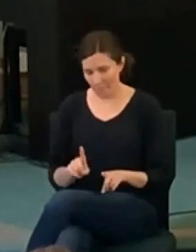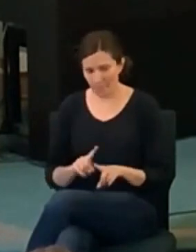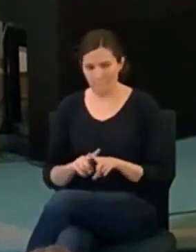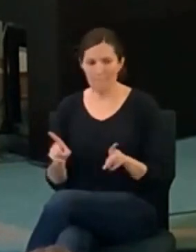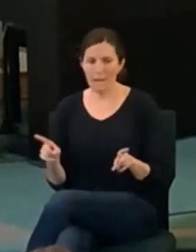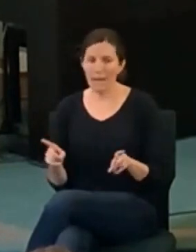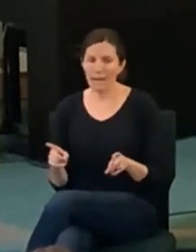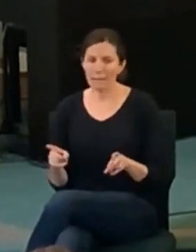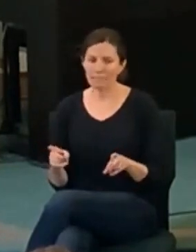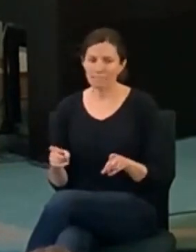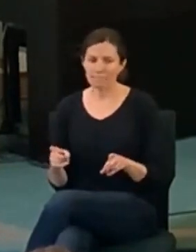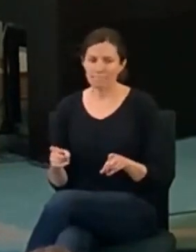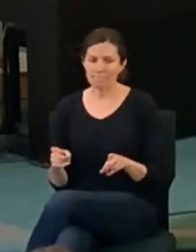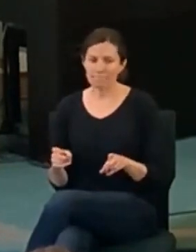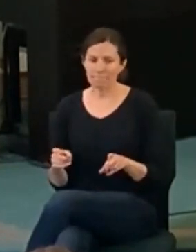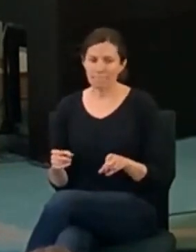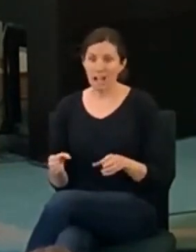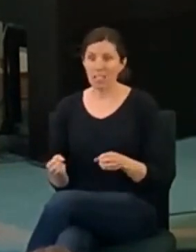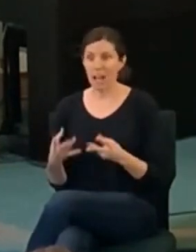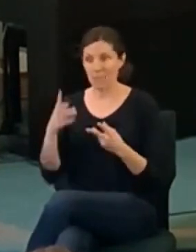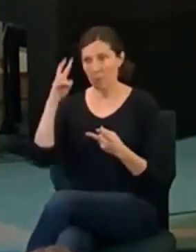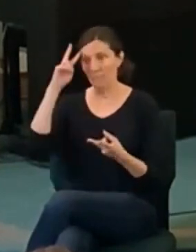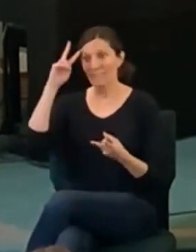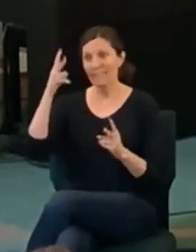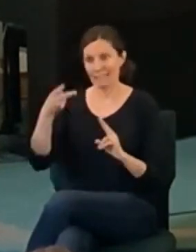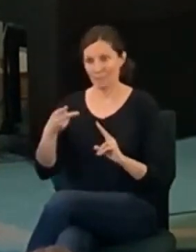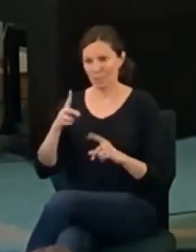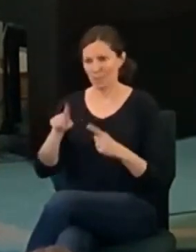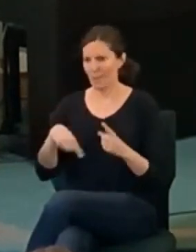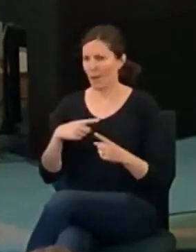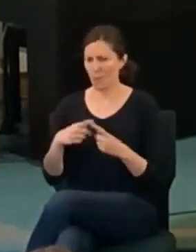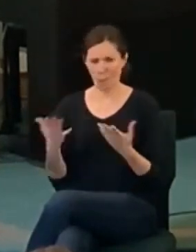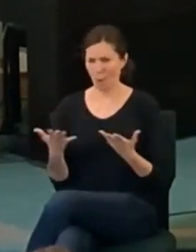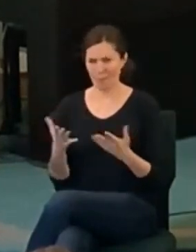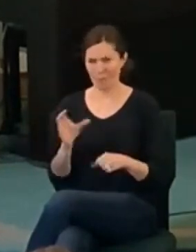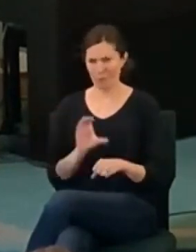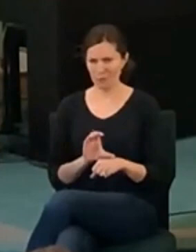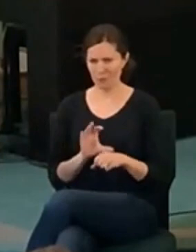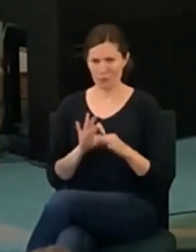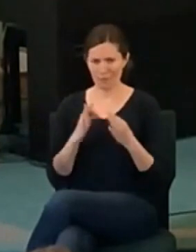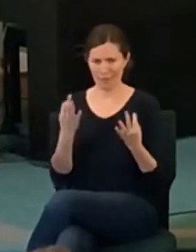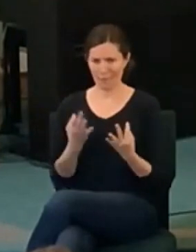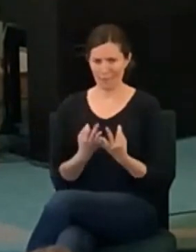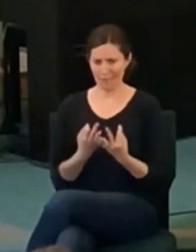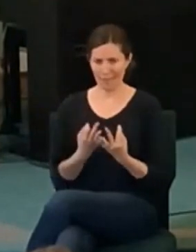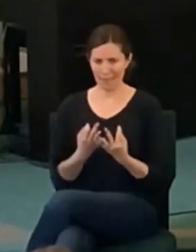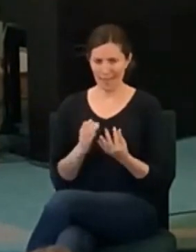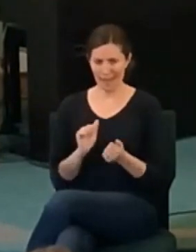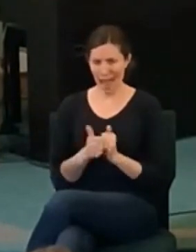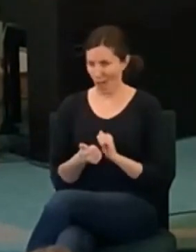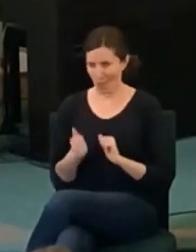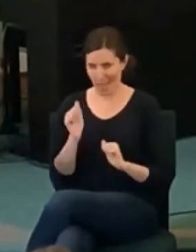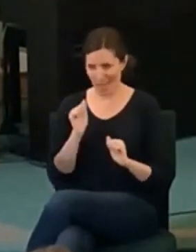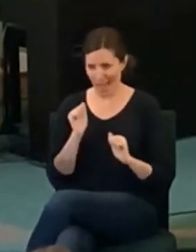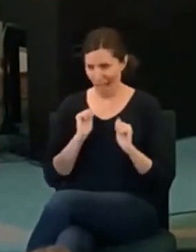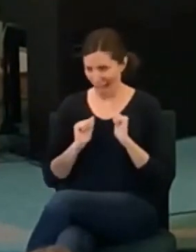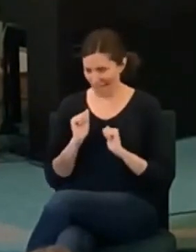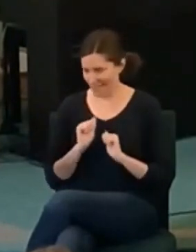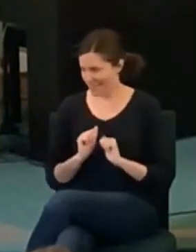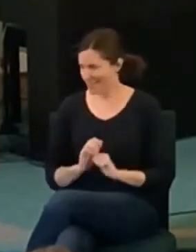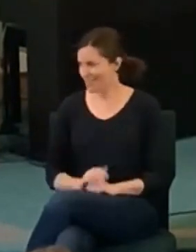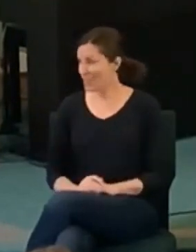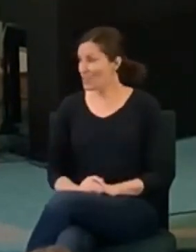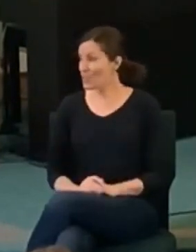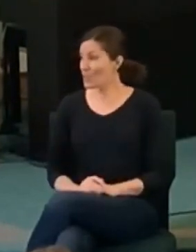have about church. Now, maybe at some point in the past, those things occurred, or even in a small